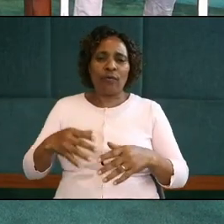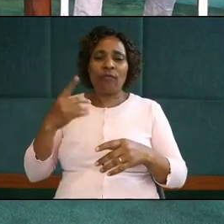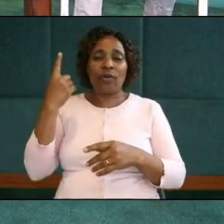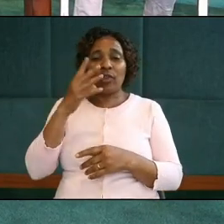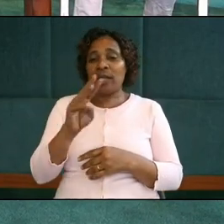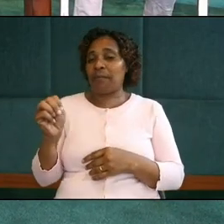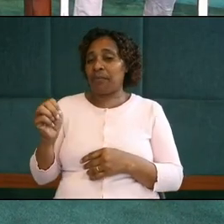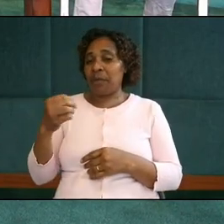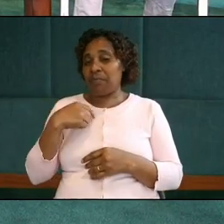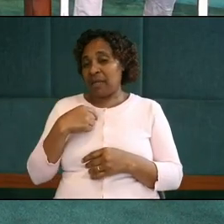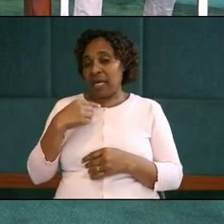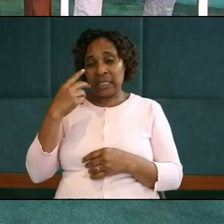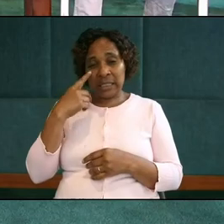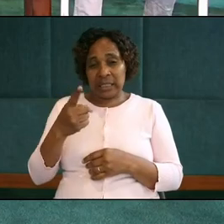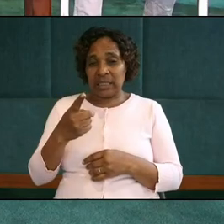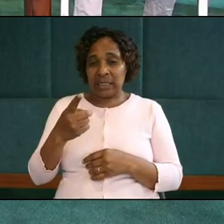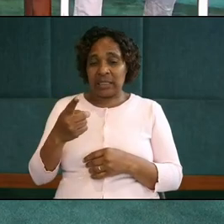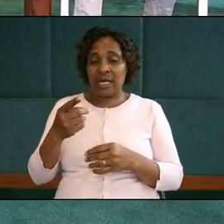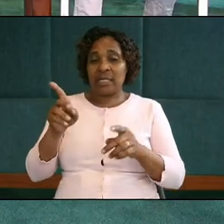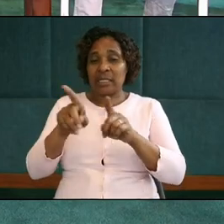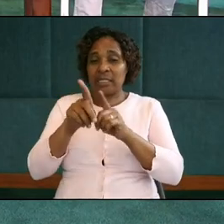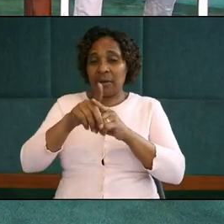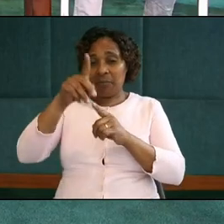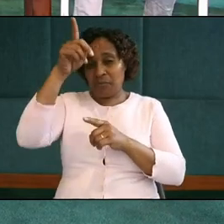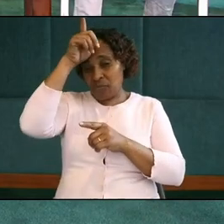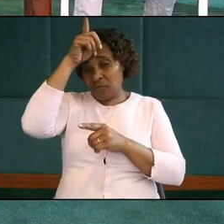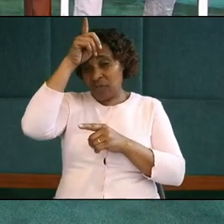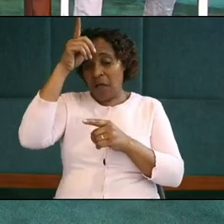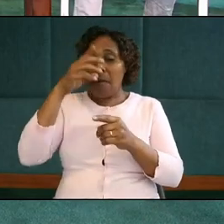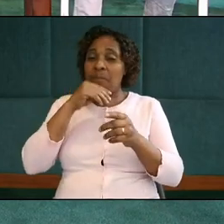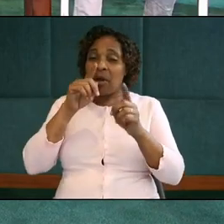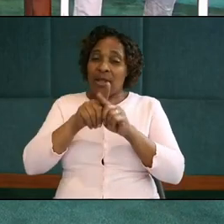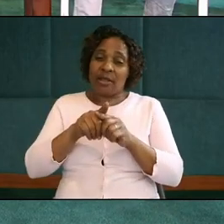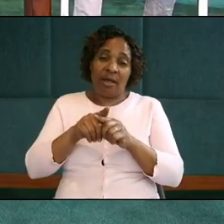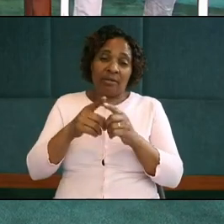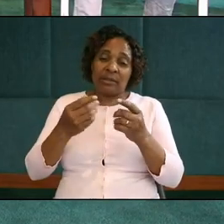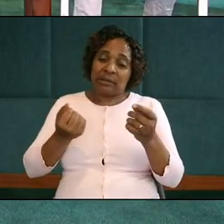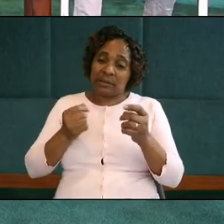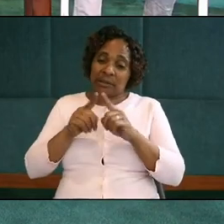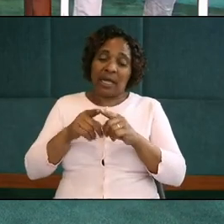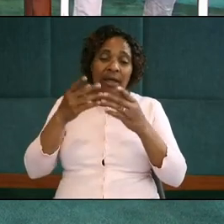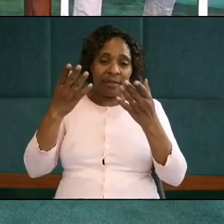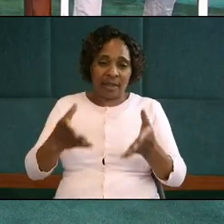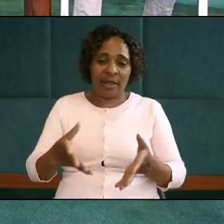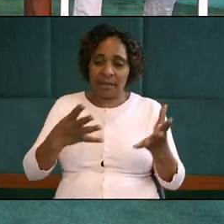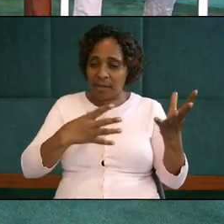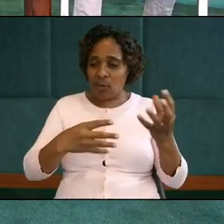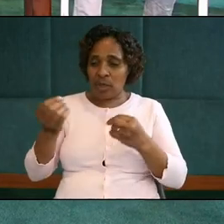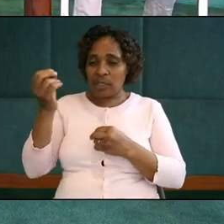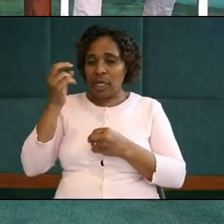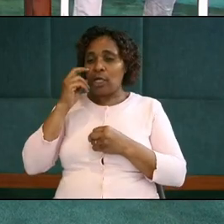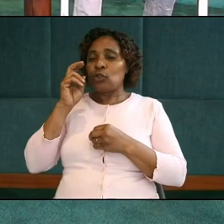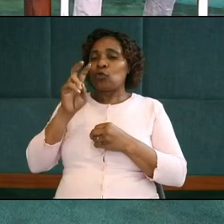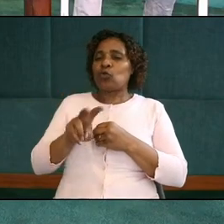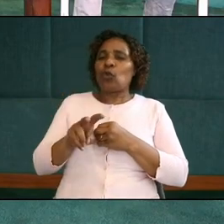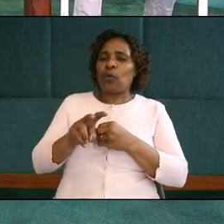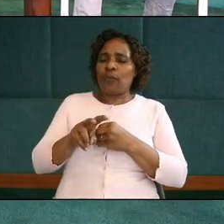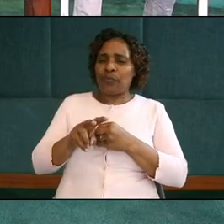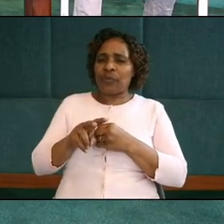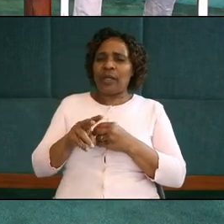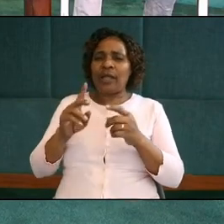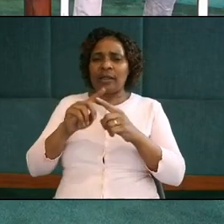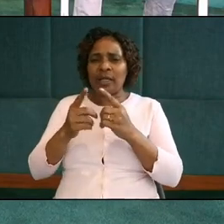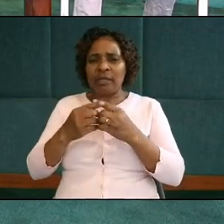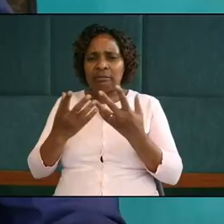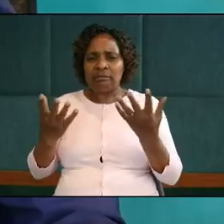about it like a traditional village, you know. Mm. Probably your brother would be there, your sister would be there. They went, they looked, and, you know, they were struck. So now